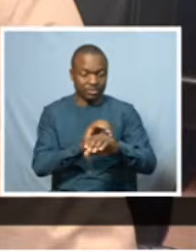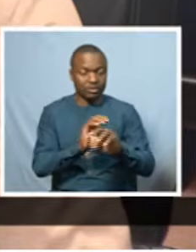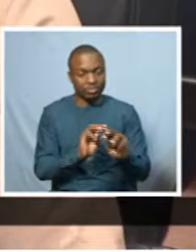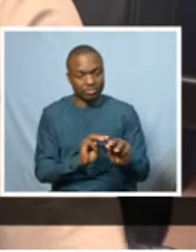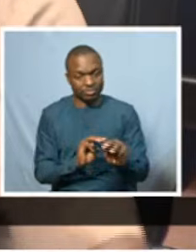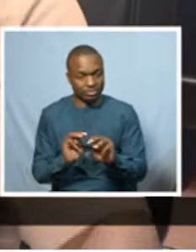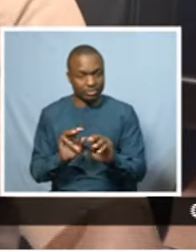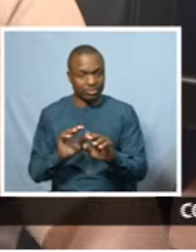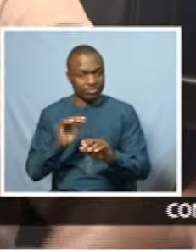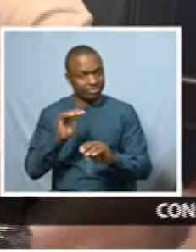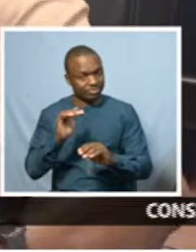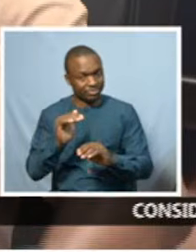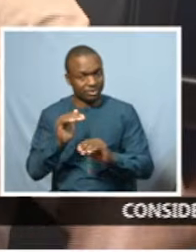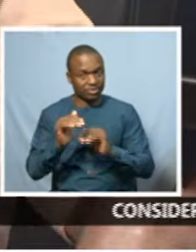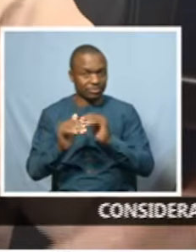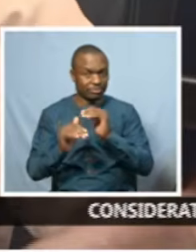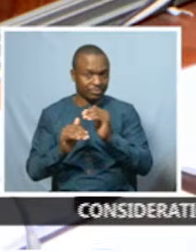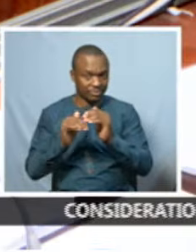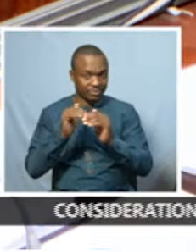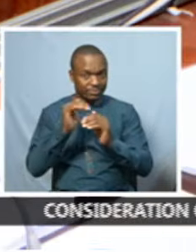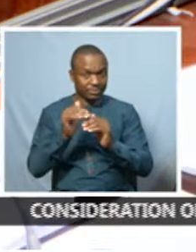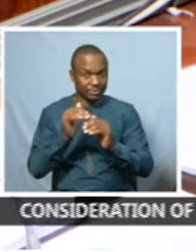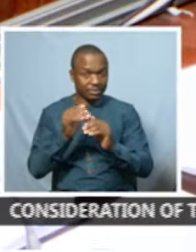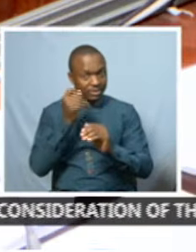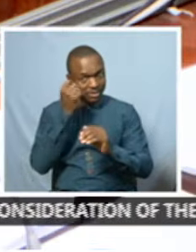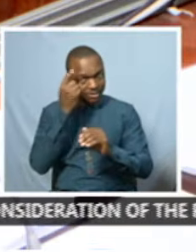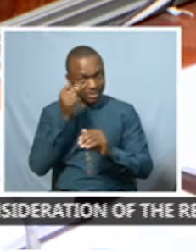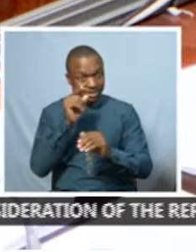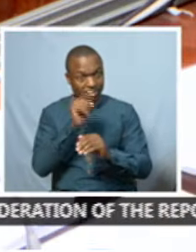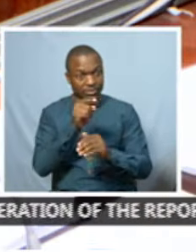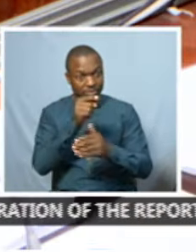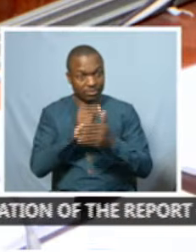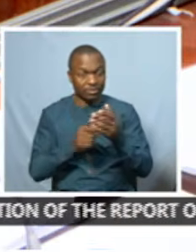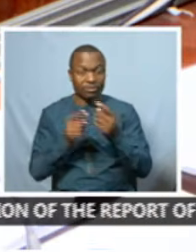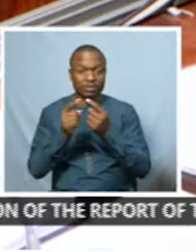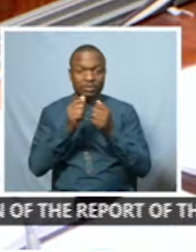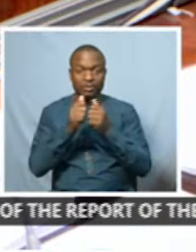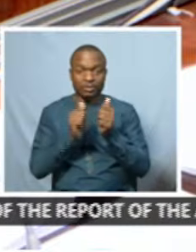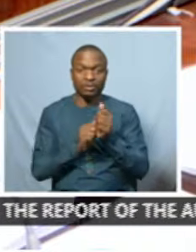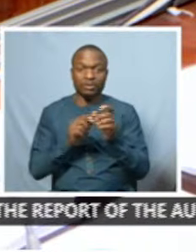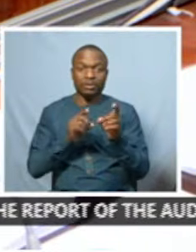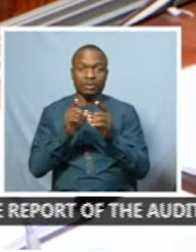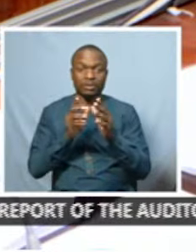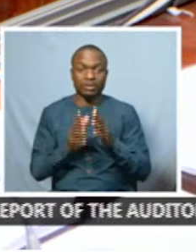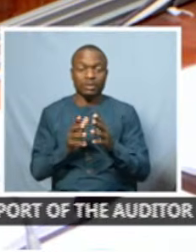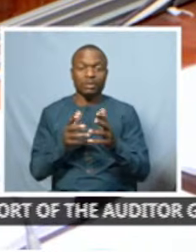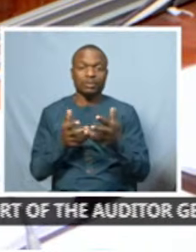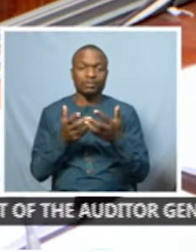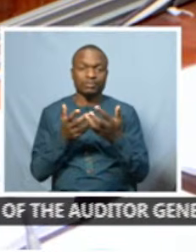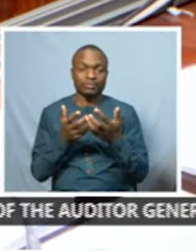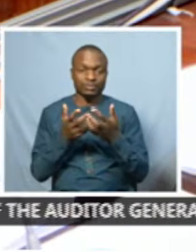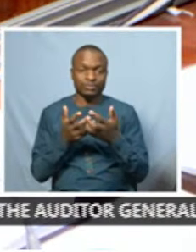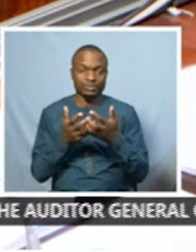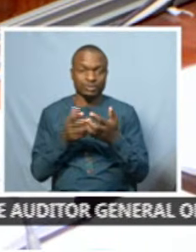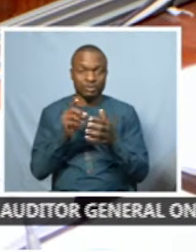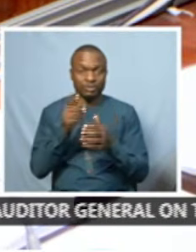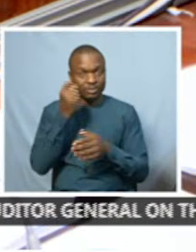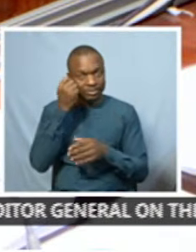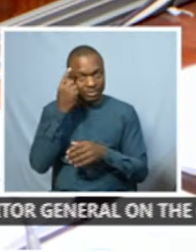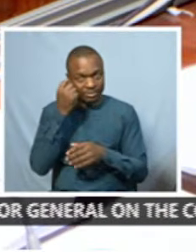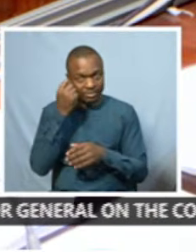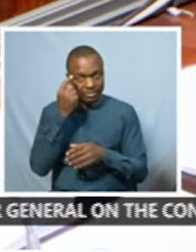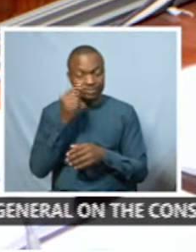moving step by step. They are following what you're talking about. Yes. Director engineering or through the CS, director engineering, are you following that?